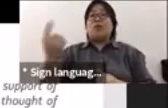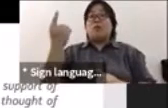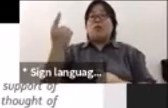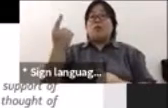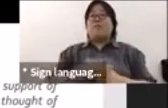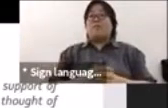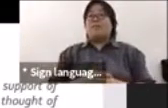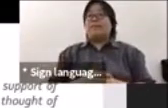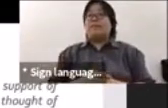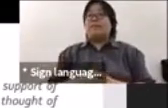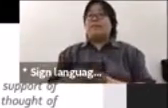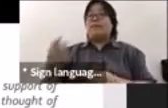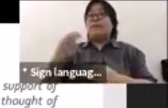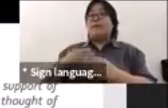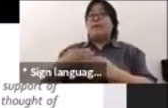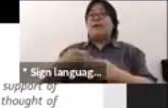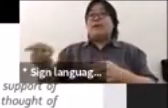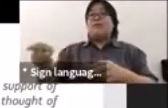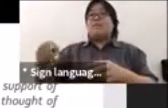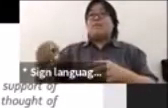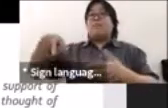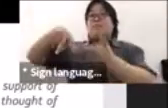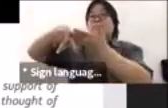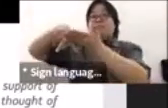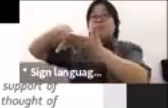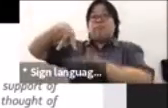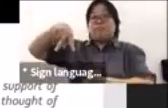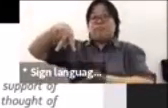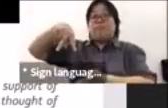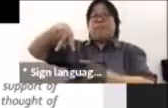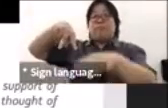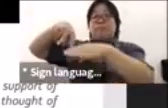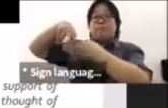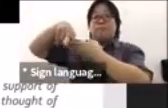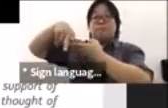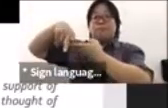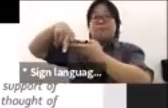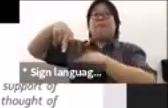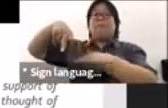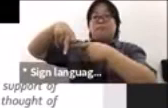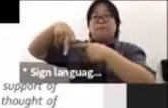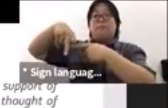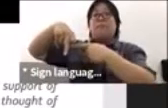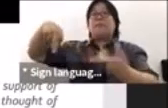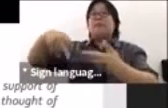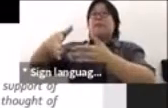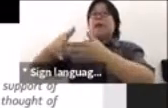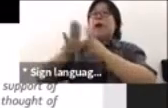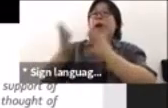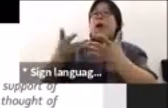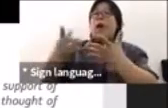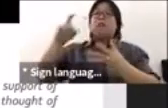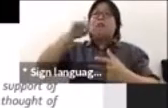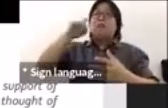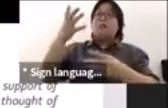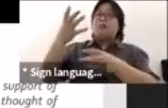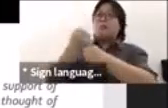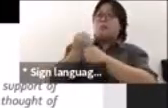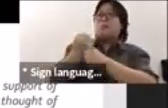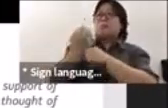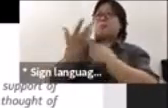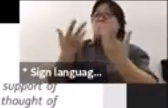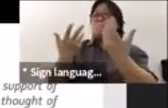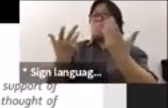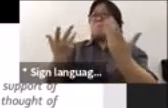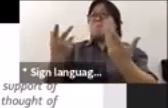male, he had undergone a below knee amputation. He replied on the question on sexual health outcome change after